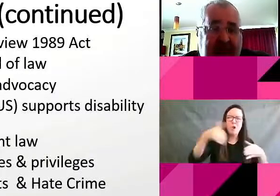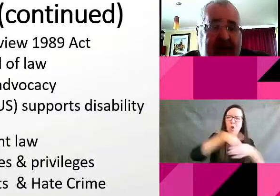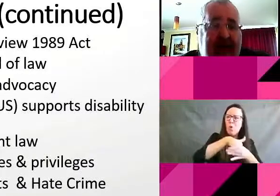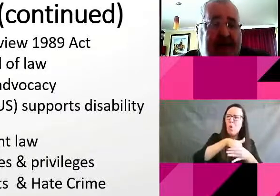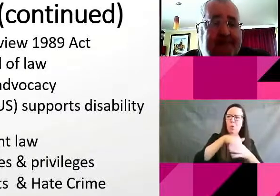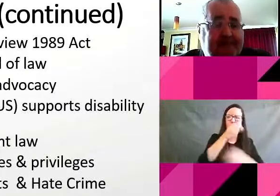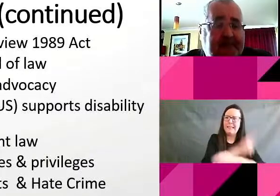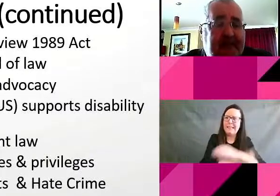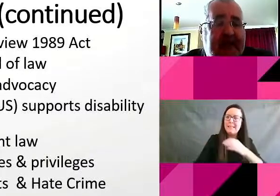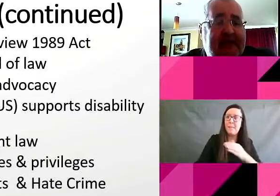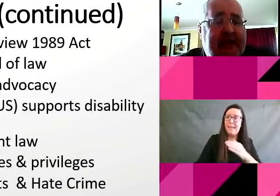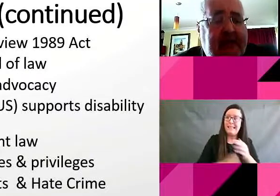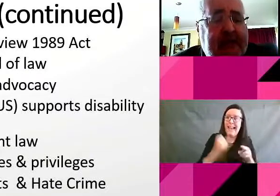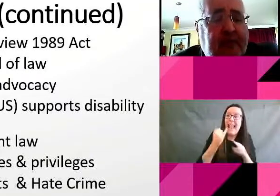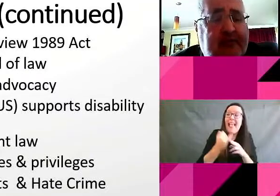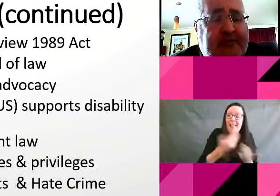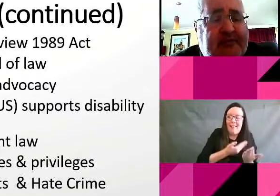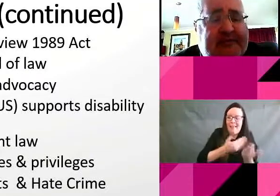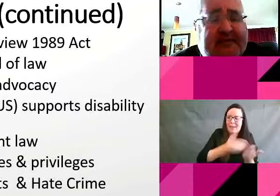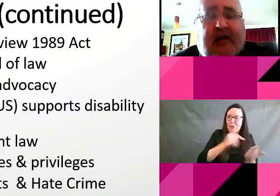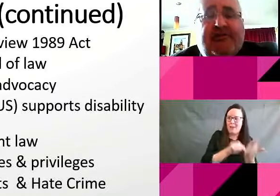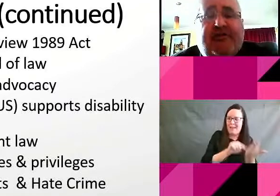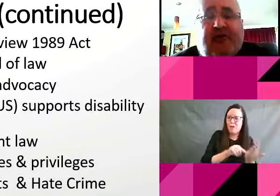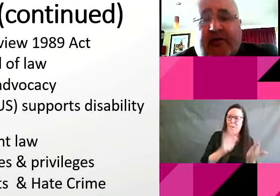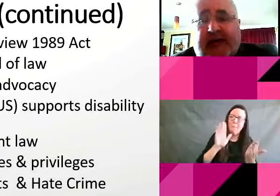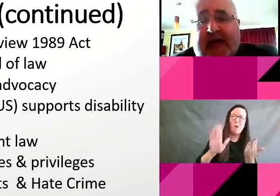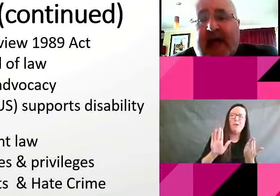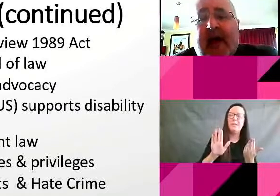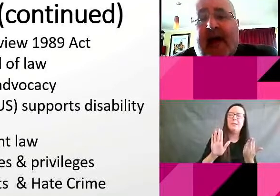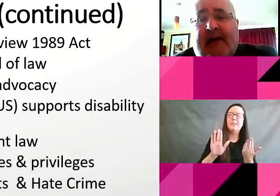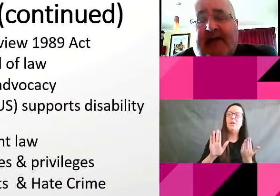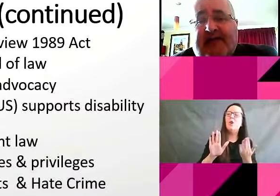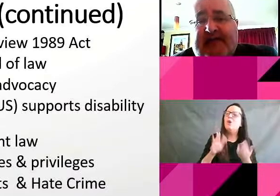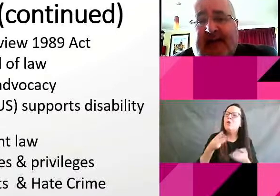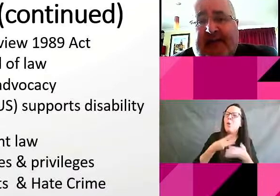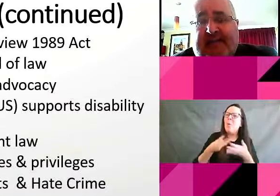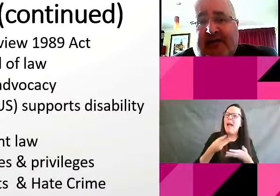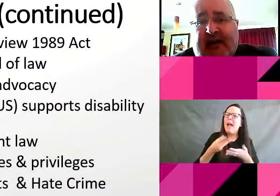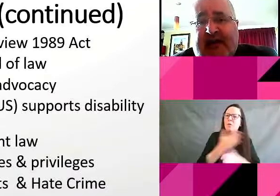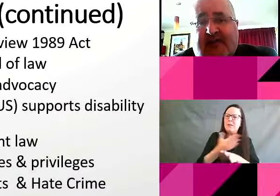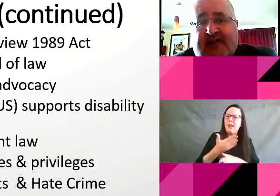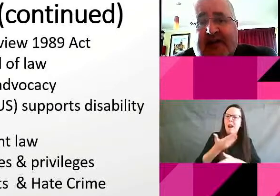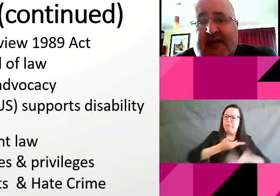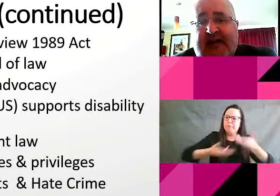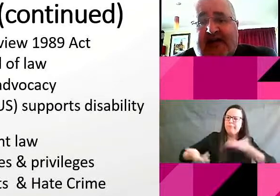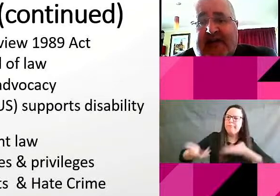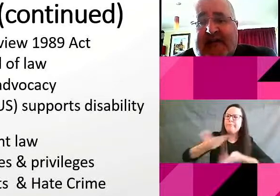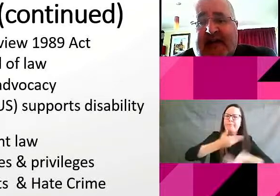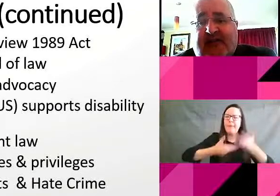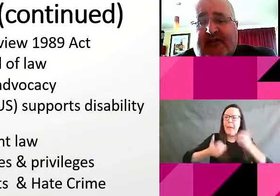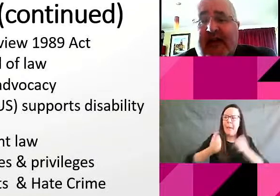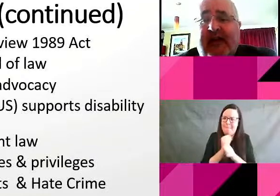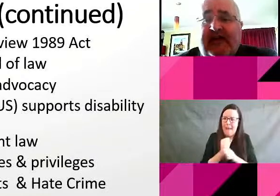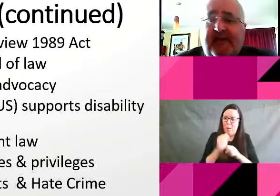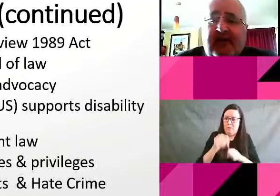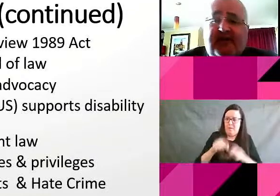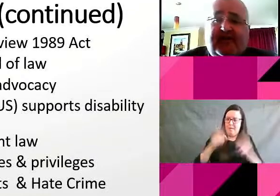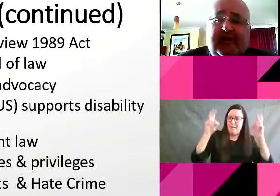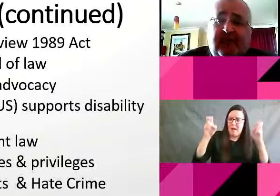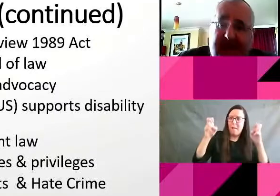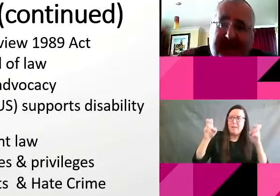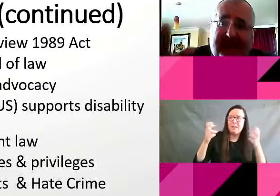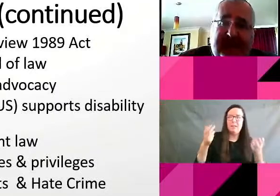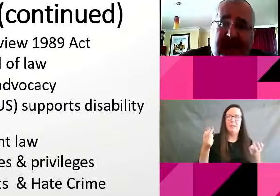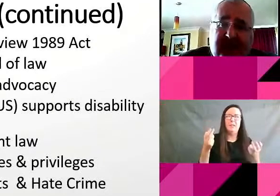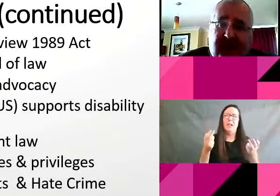legislation. Clearly, once you start talking about incitement to hatred legislation, it